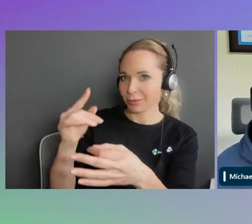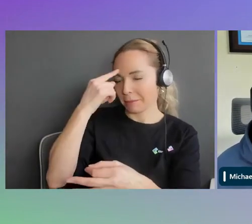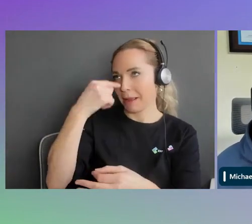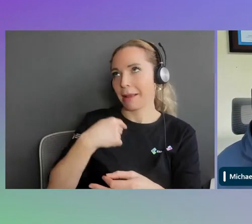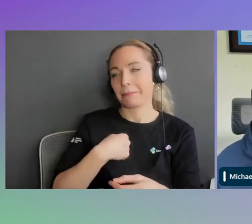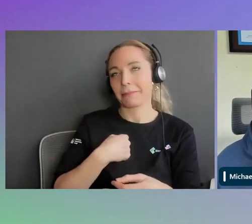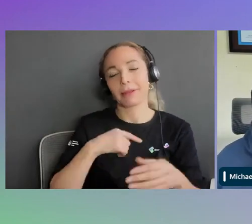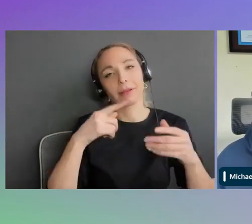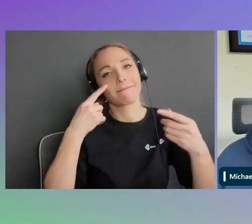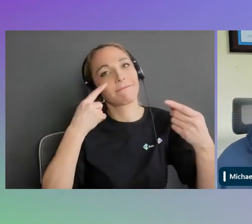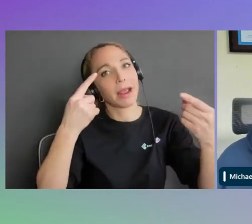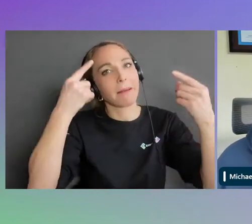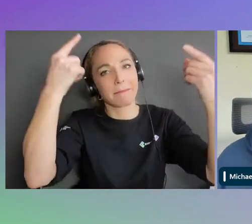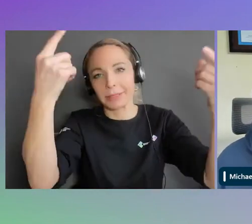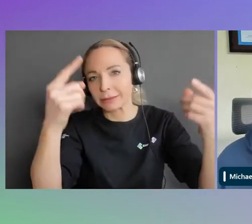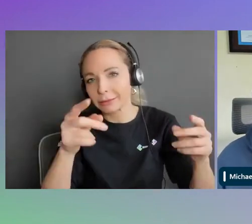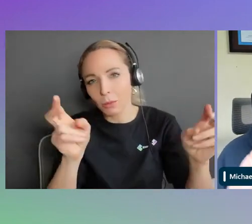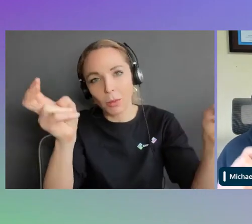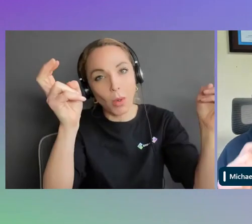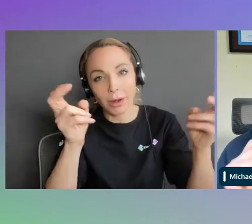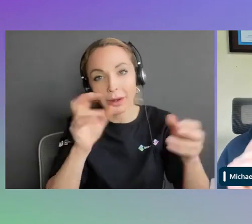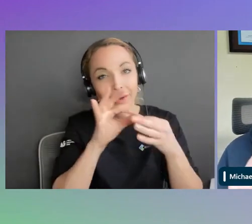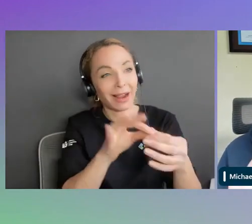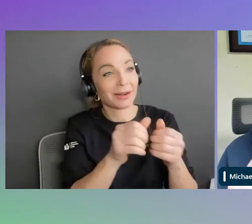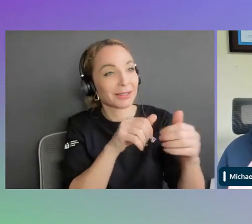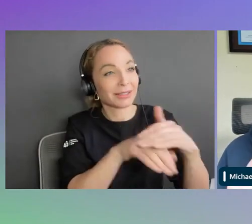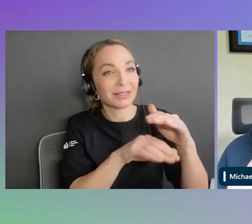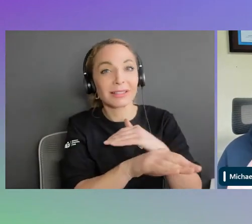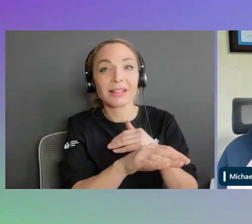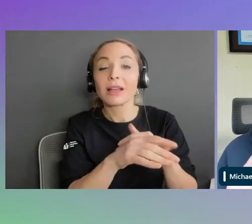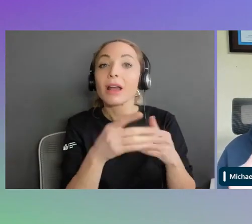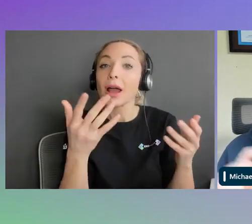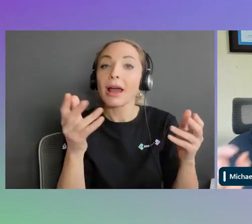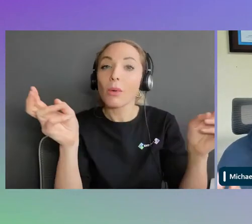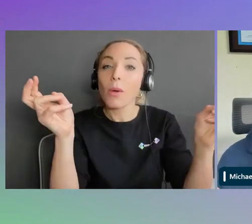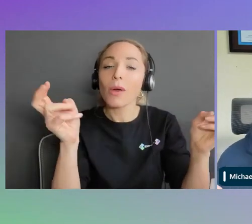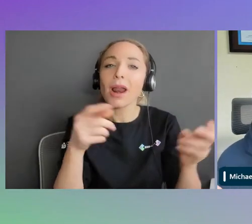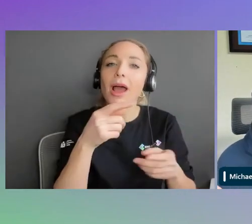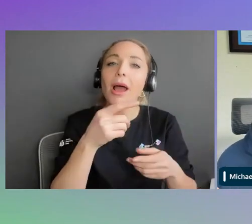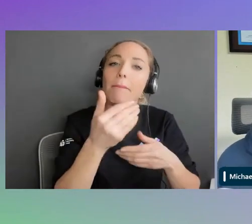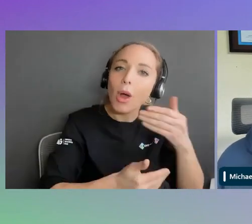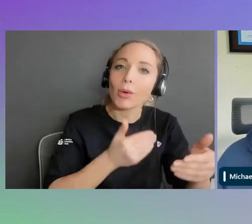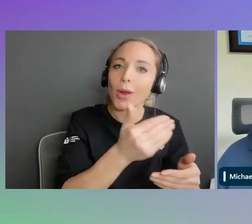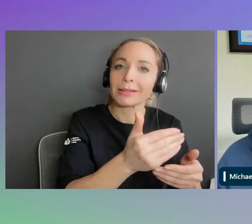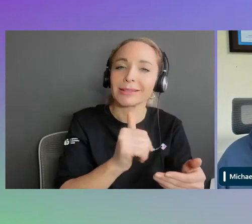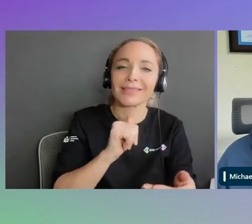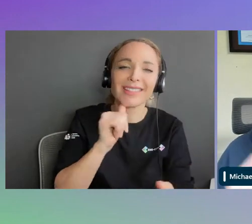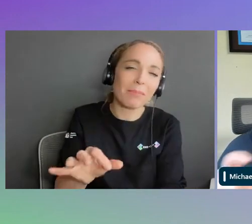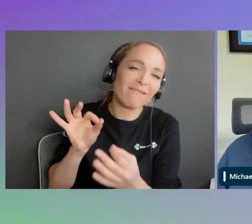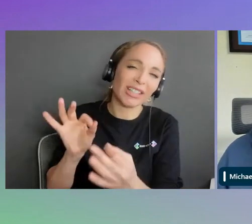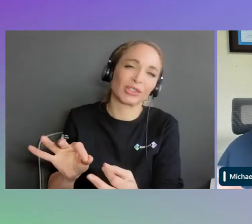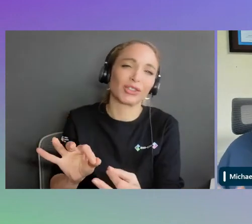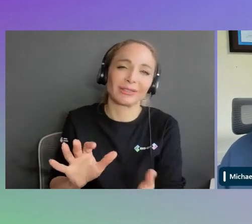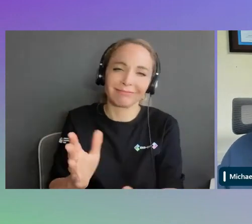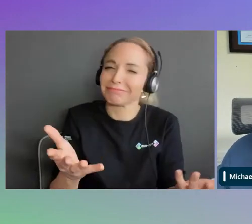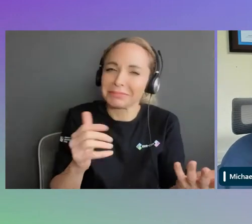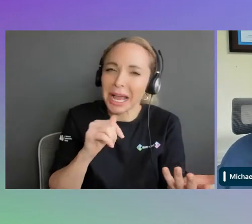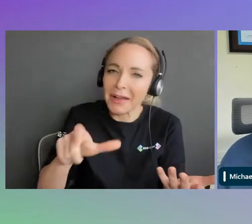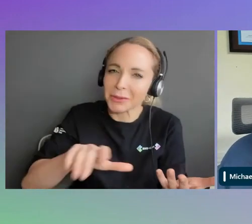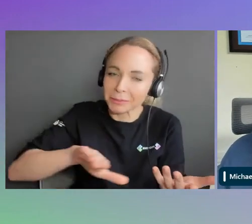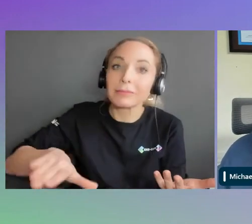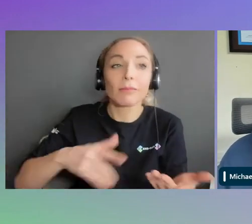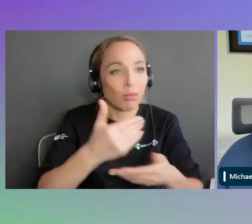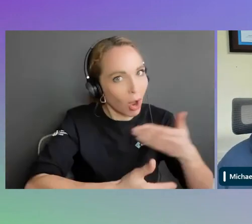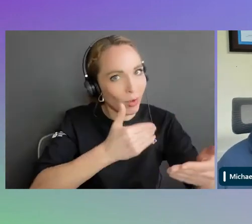about progress over perfection, right? So let's do something to move it forward, and eventually we'll get to do more